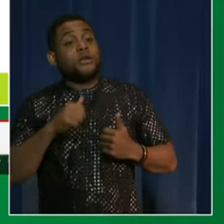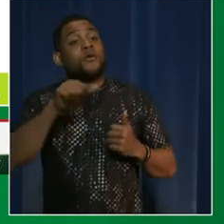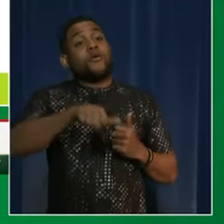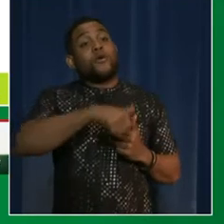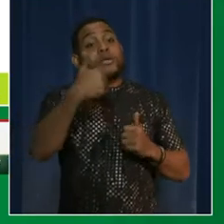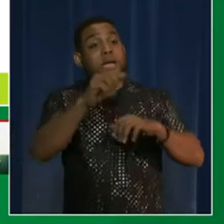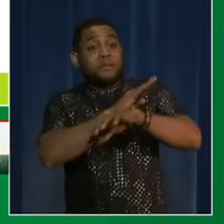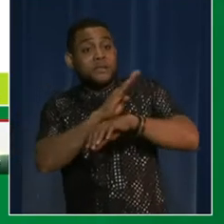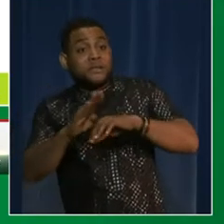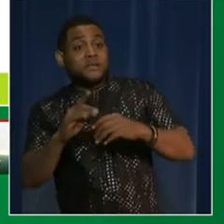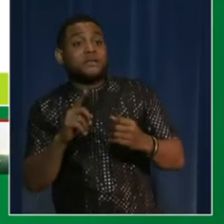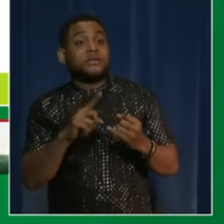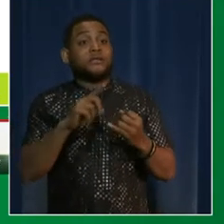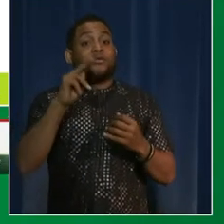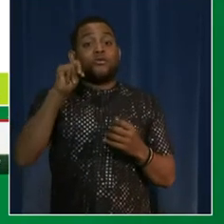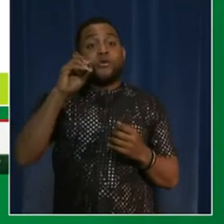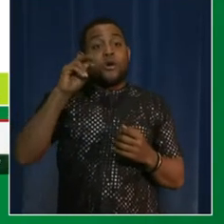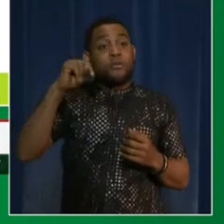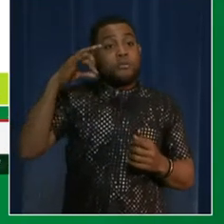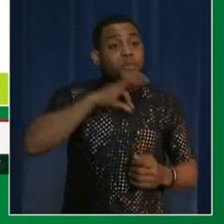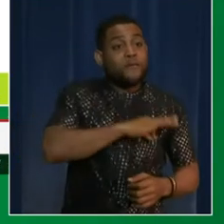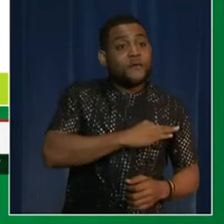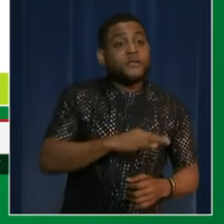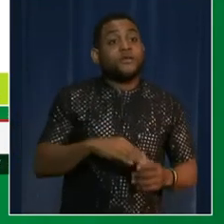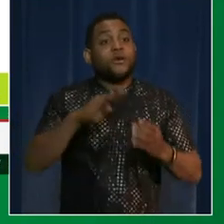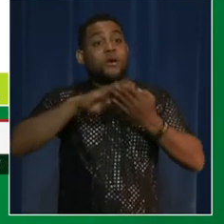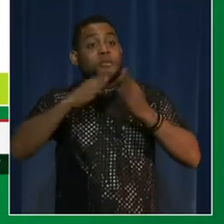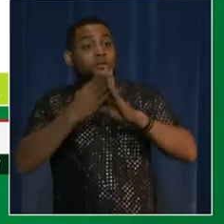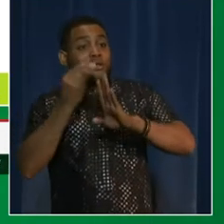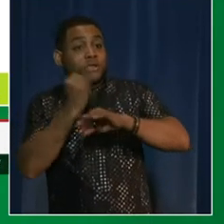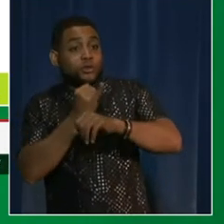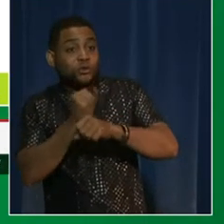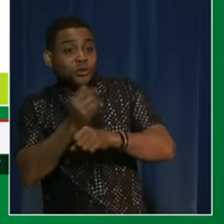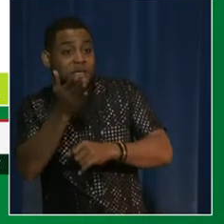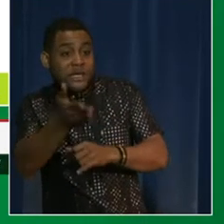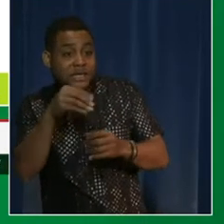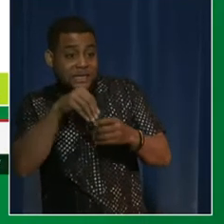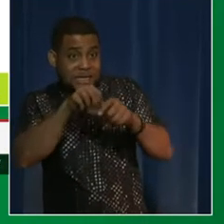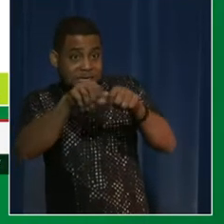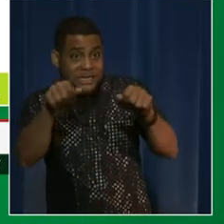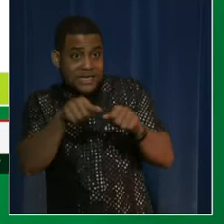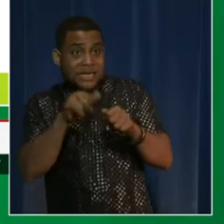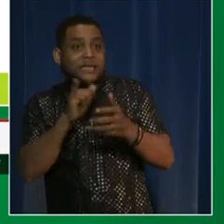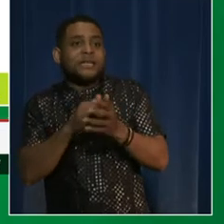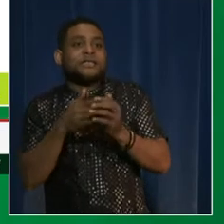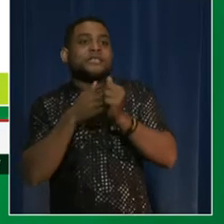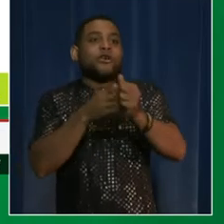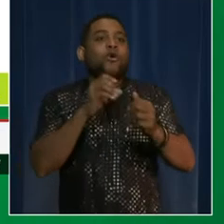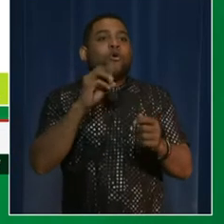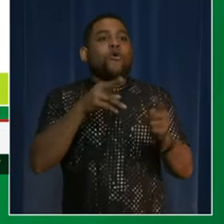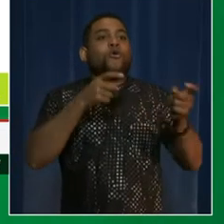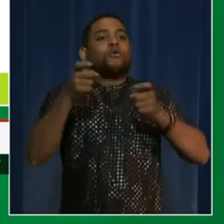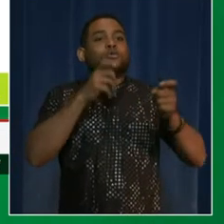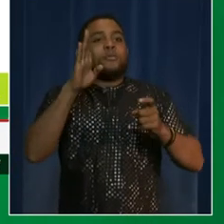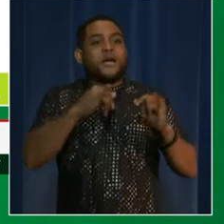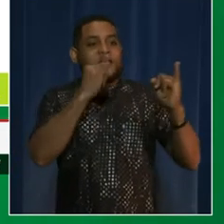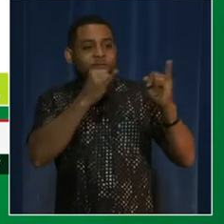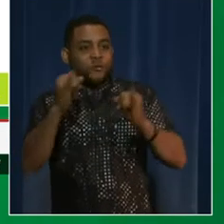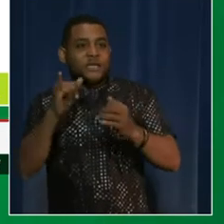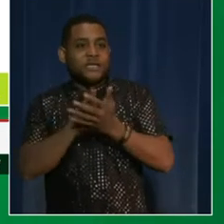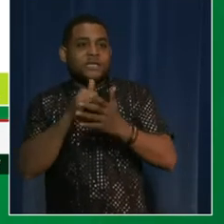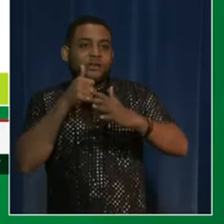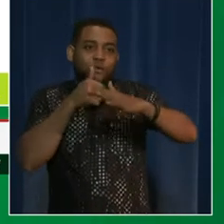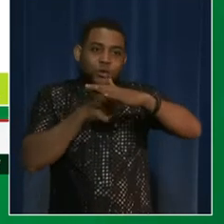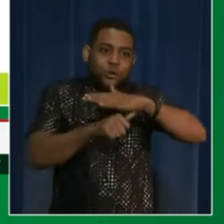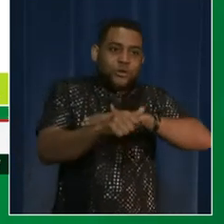nonprofits and community institutions led by or majority controlled by individuals designated as